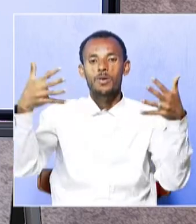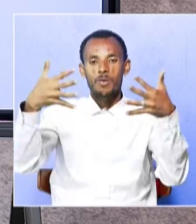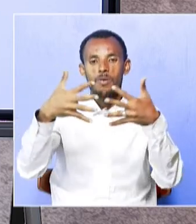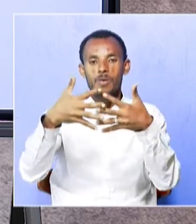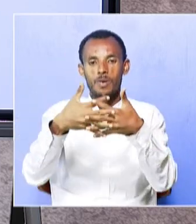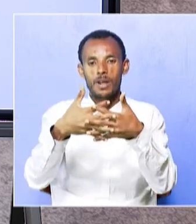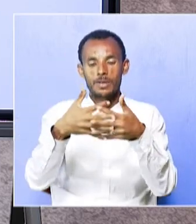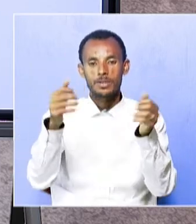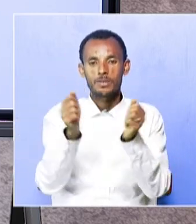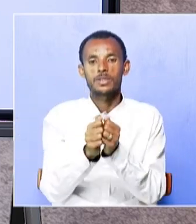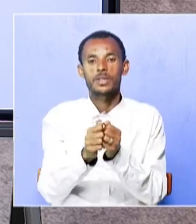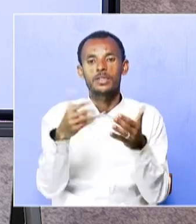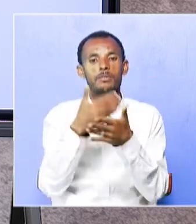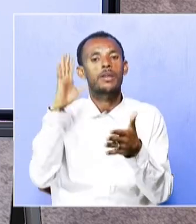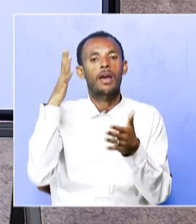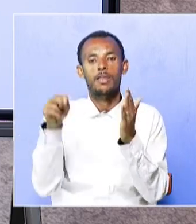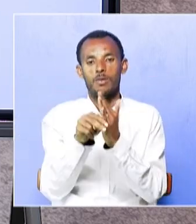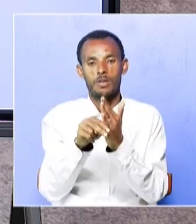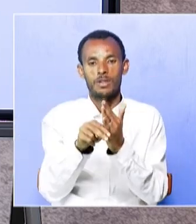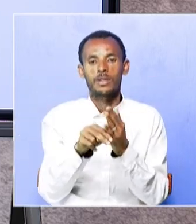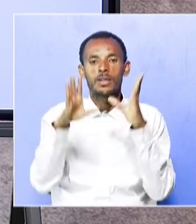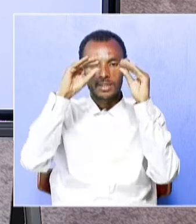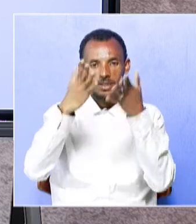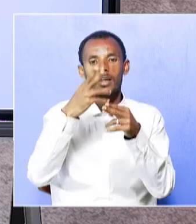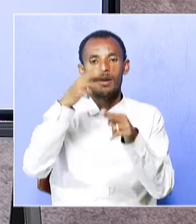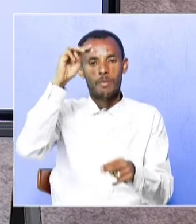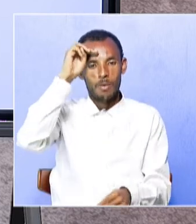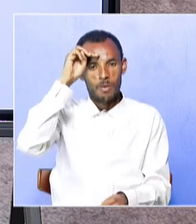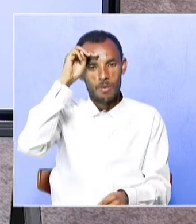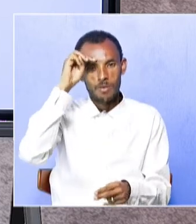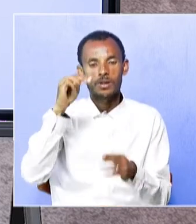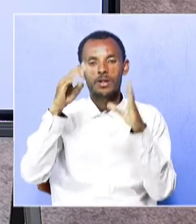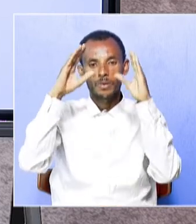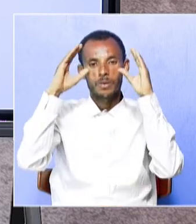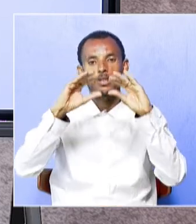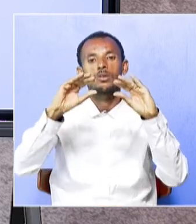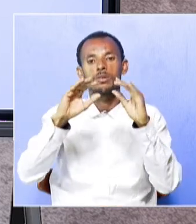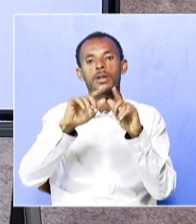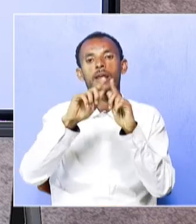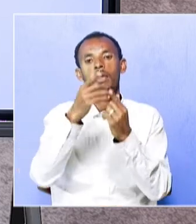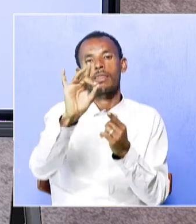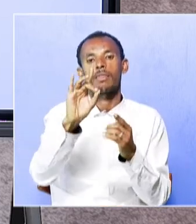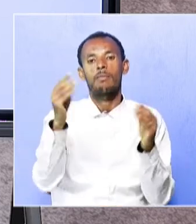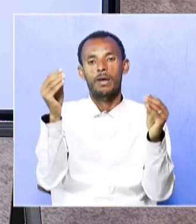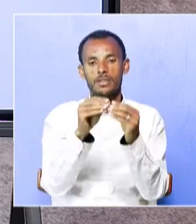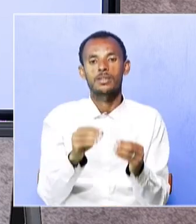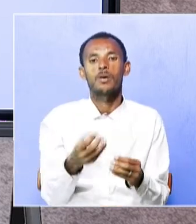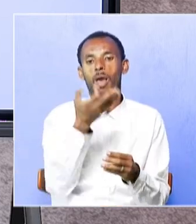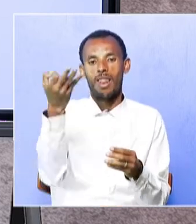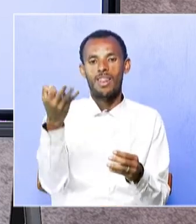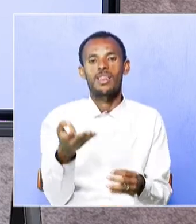Bureau in collaboration with Addis Media Network. I'm teacher Mamu. I will teach you grade 8 mathematics.